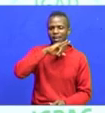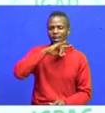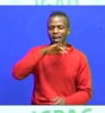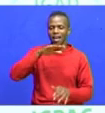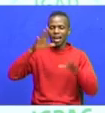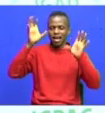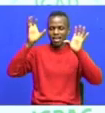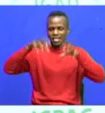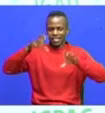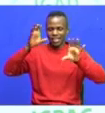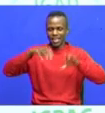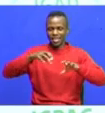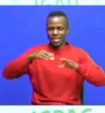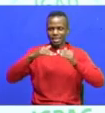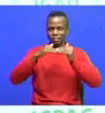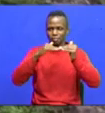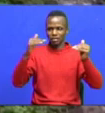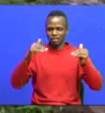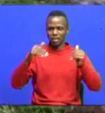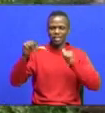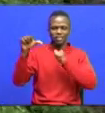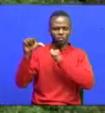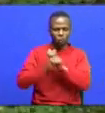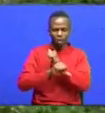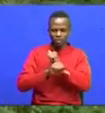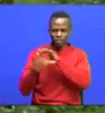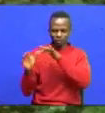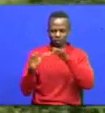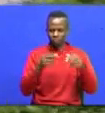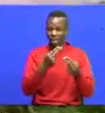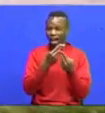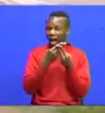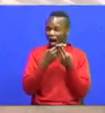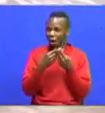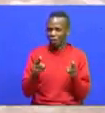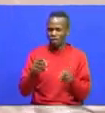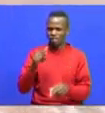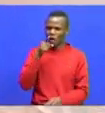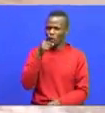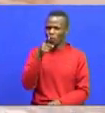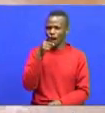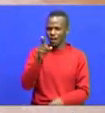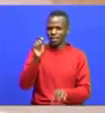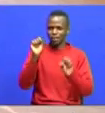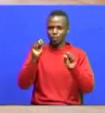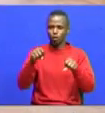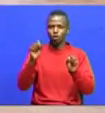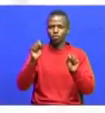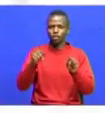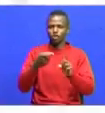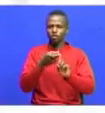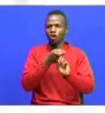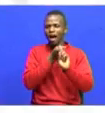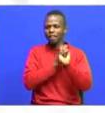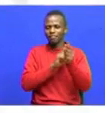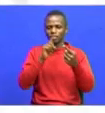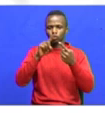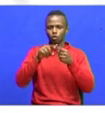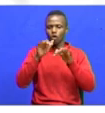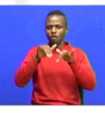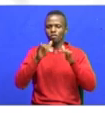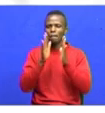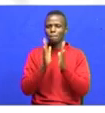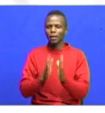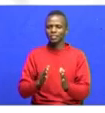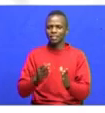are well above average. This has, however, been sounded as a warning of a potential after-harvest losses to farmers across